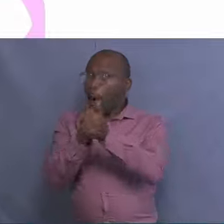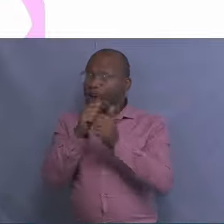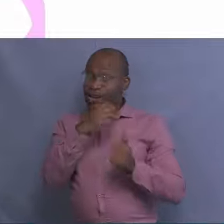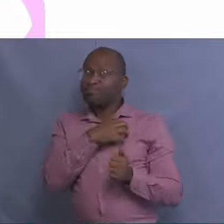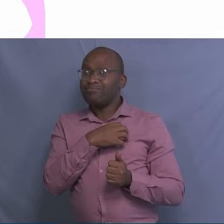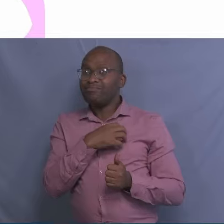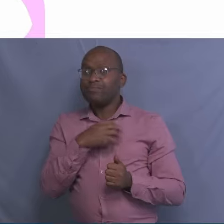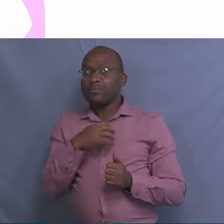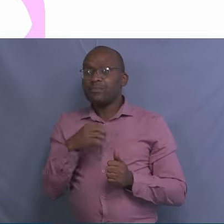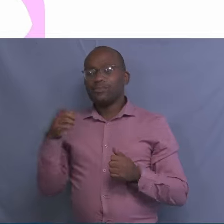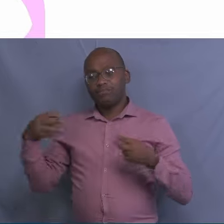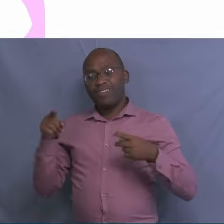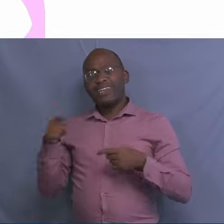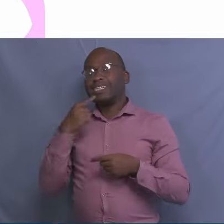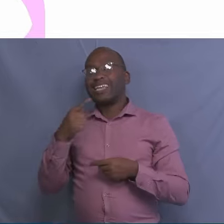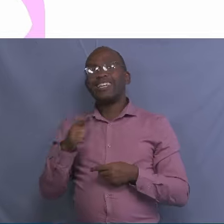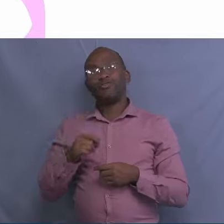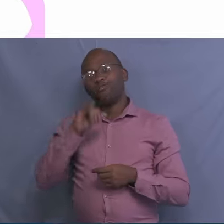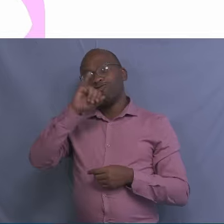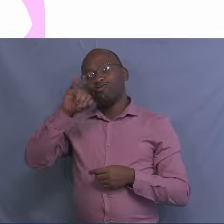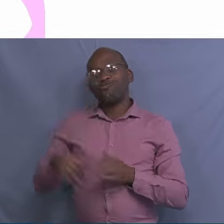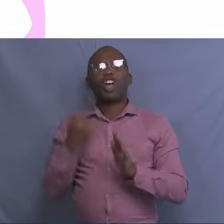have a slogan that says, just do it.